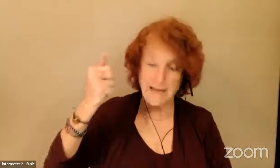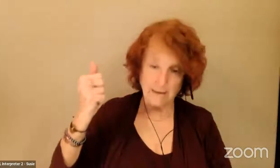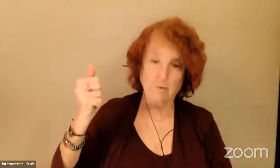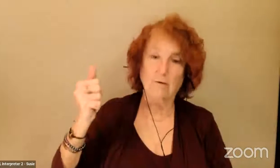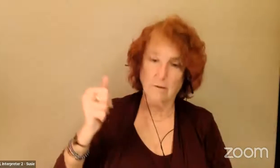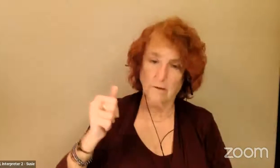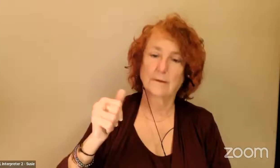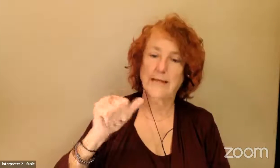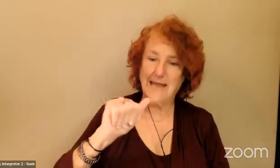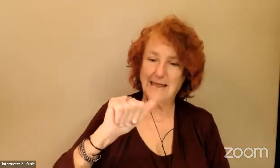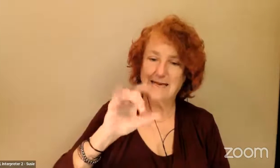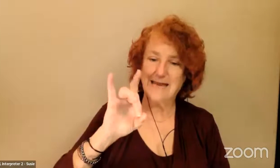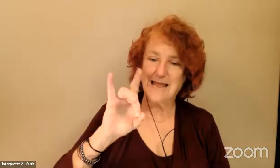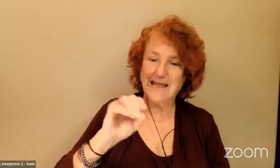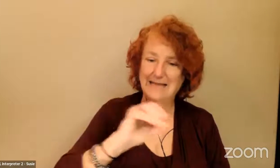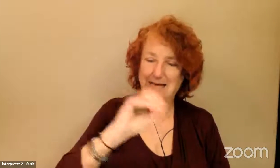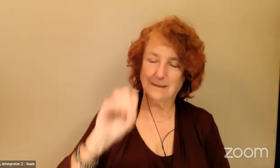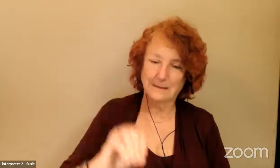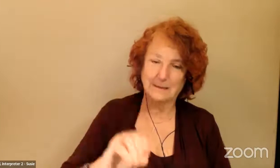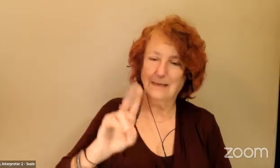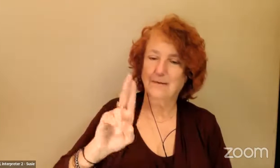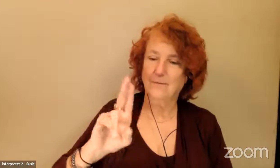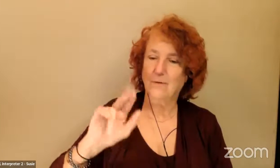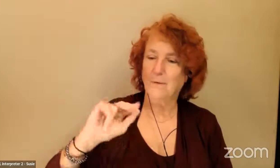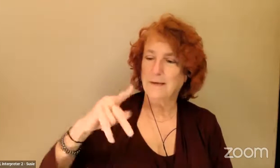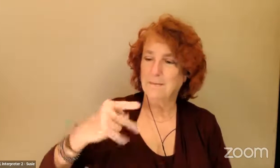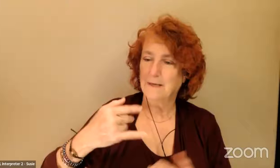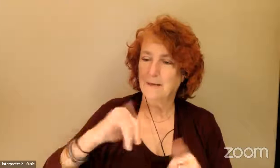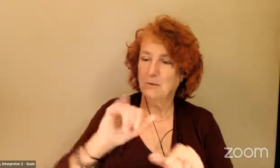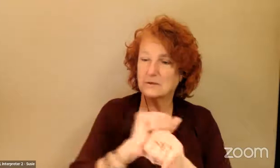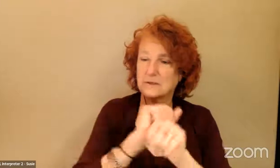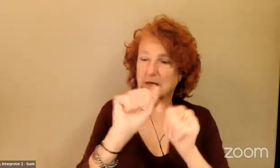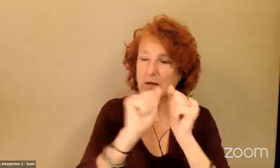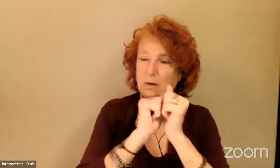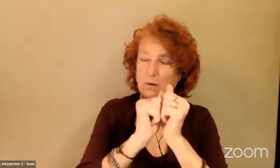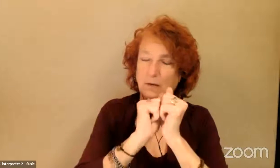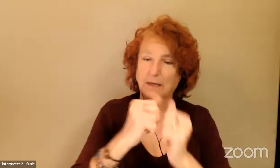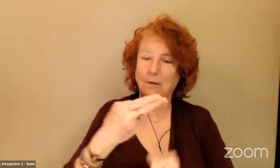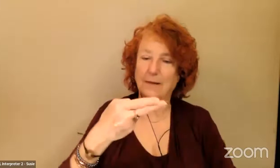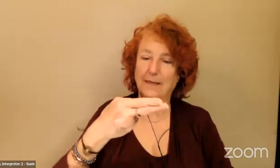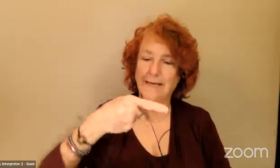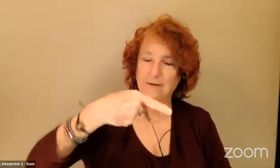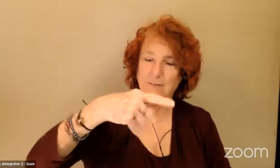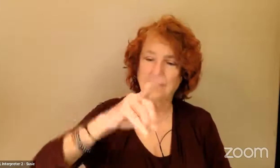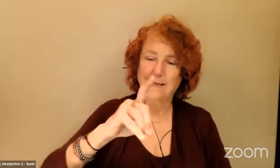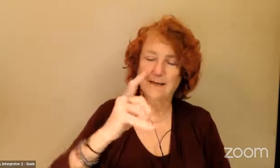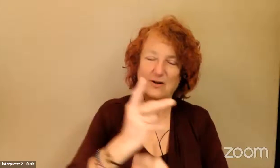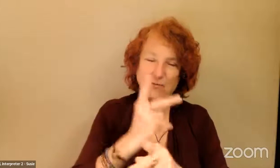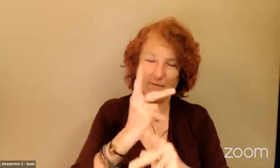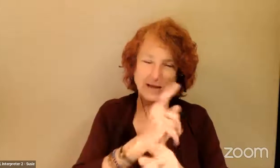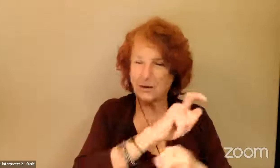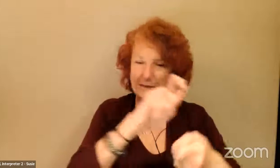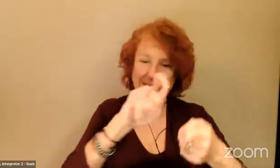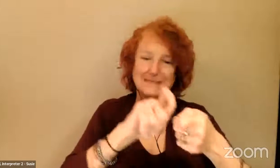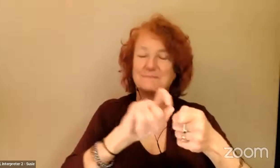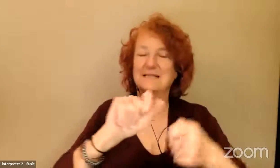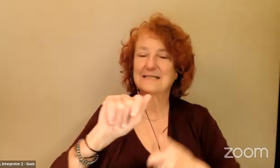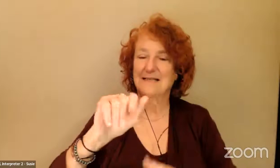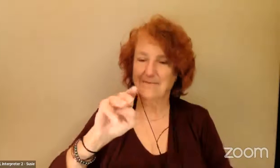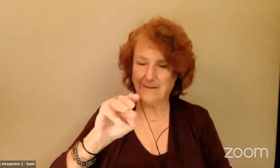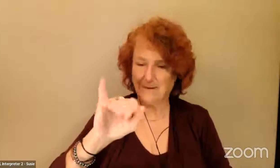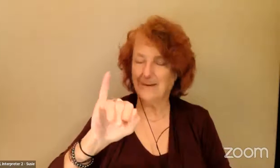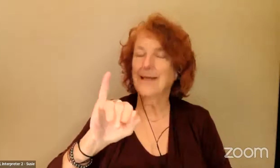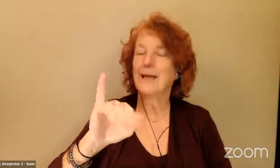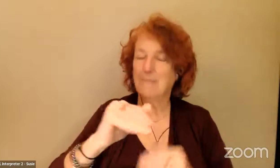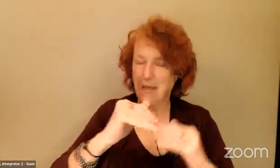UAP. We're still working with HPD to determine what exactly AMI levels we'll be using. And to explain income averaging, so how